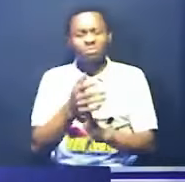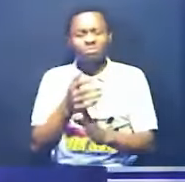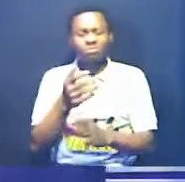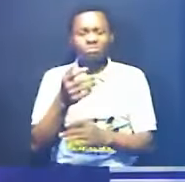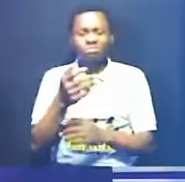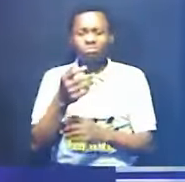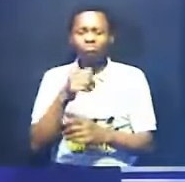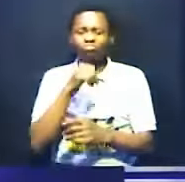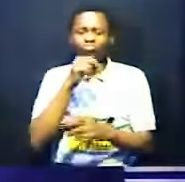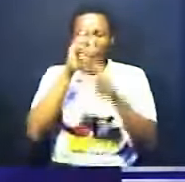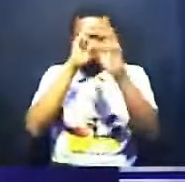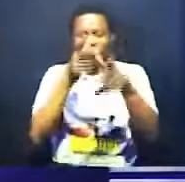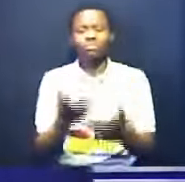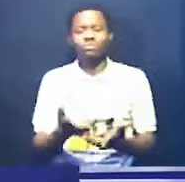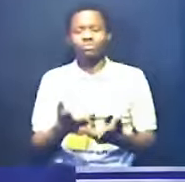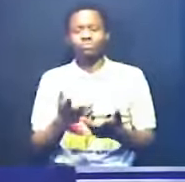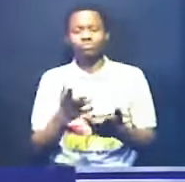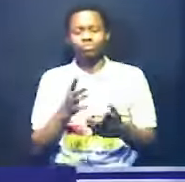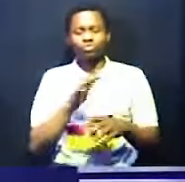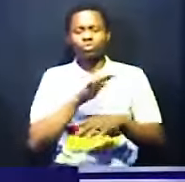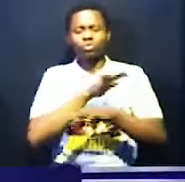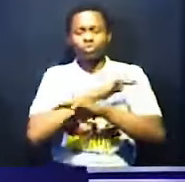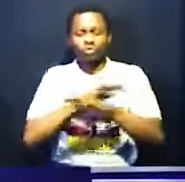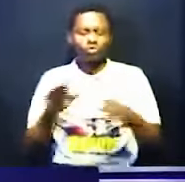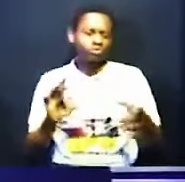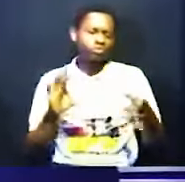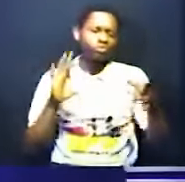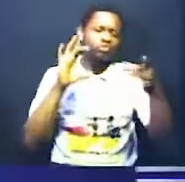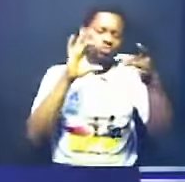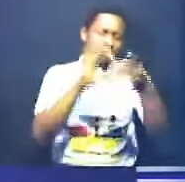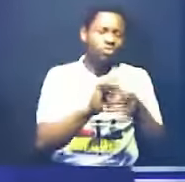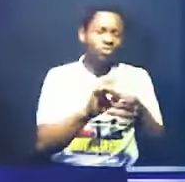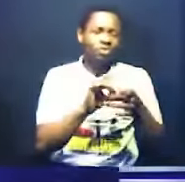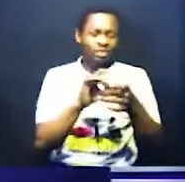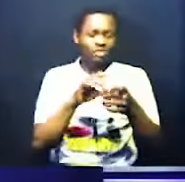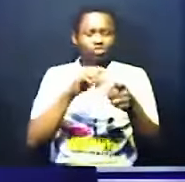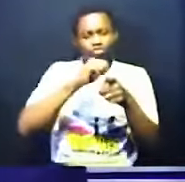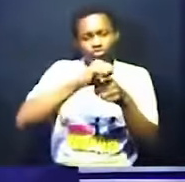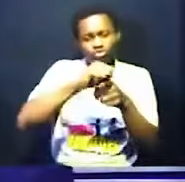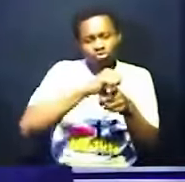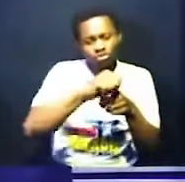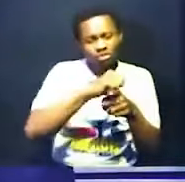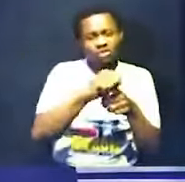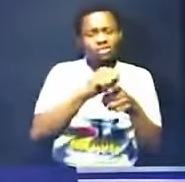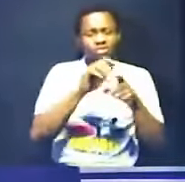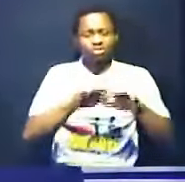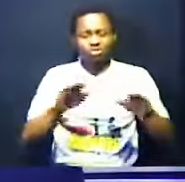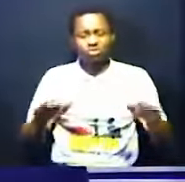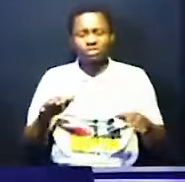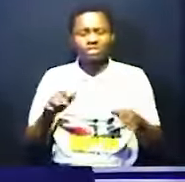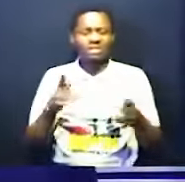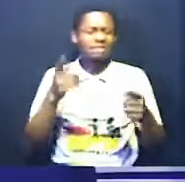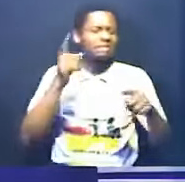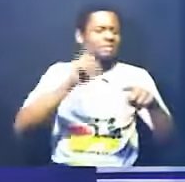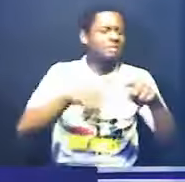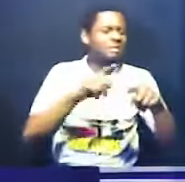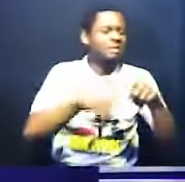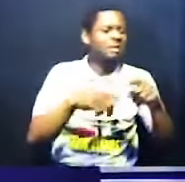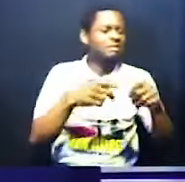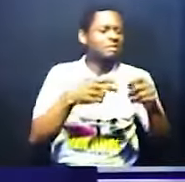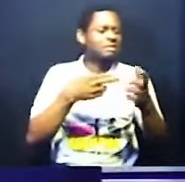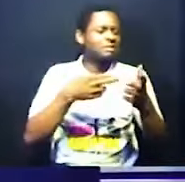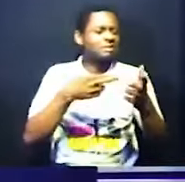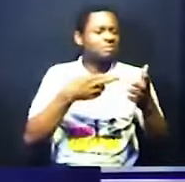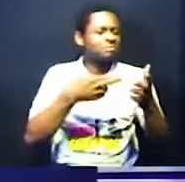Now, don't be a willing party to their inability to fix their home because they cannot even